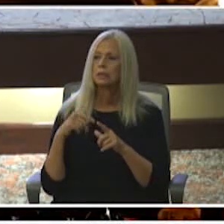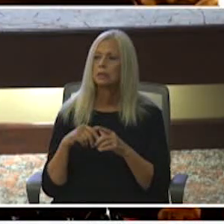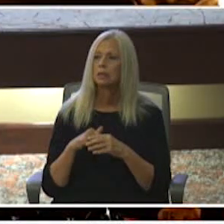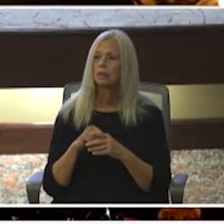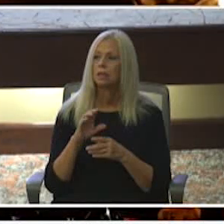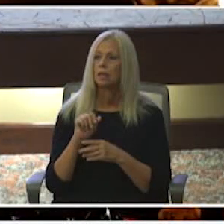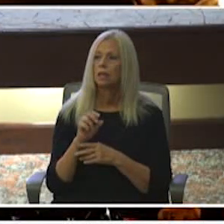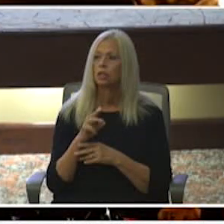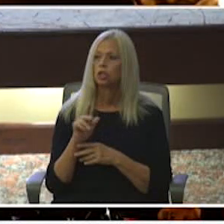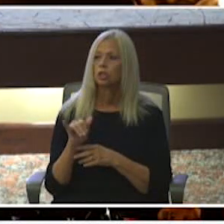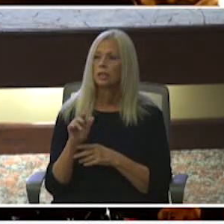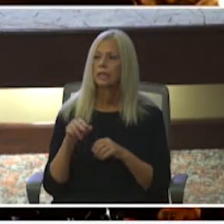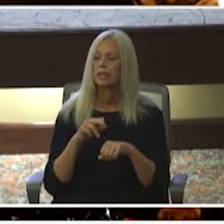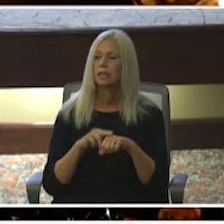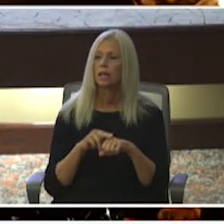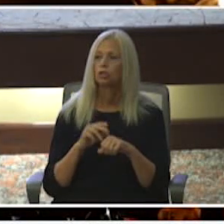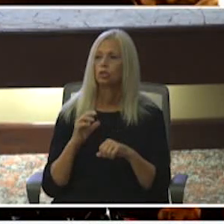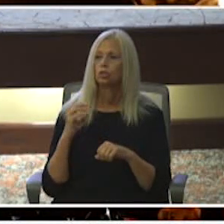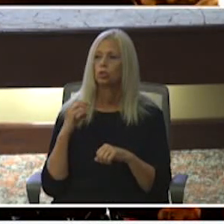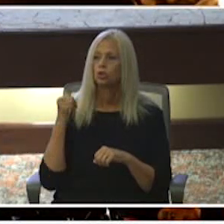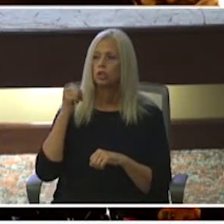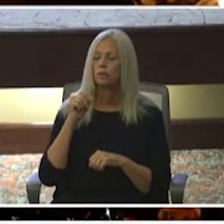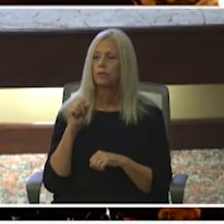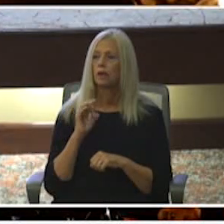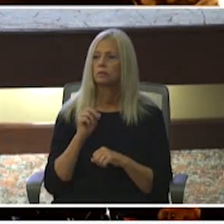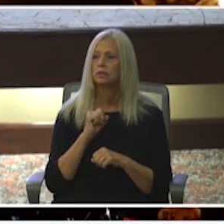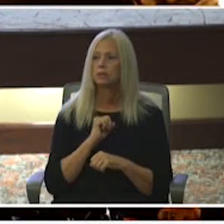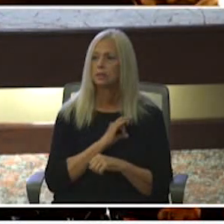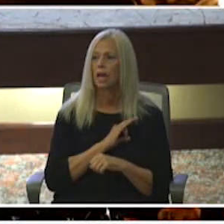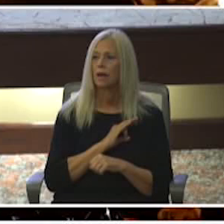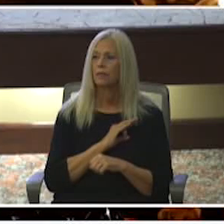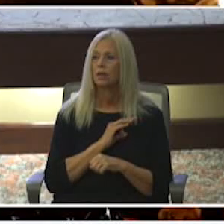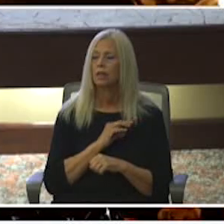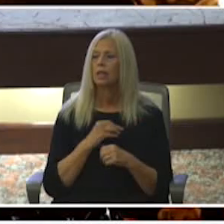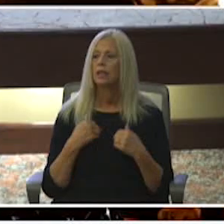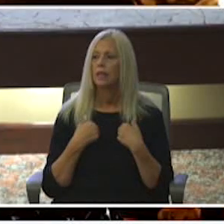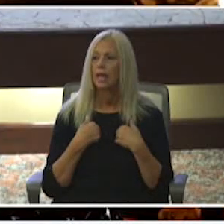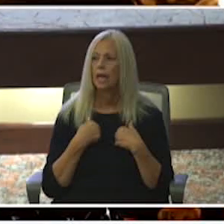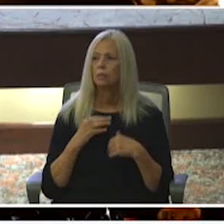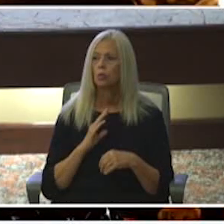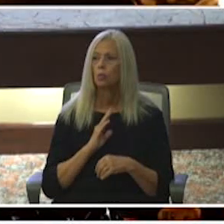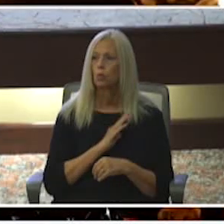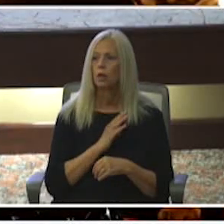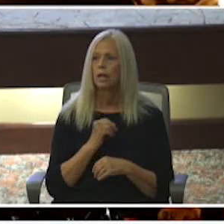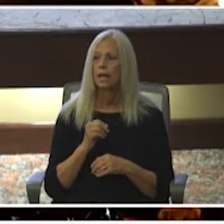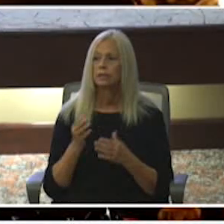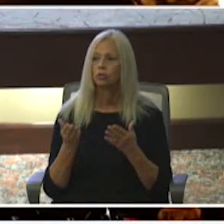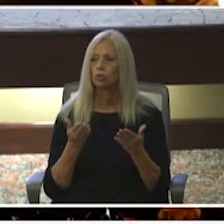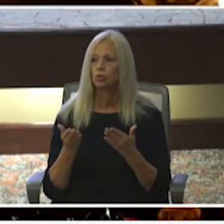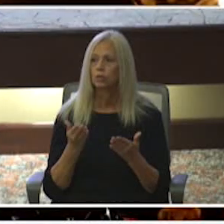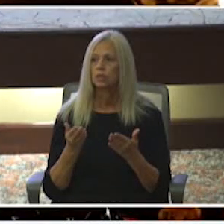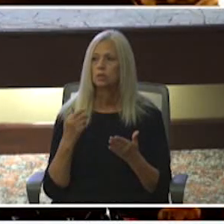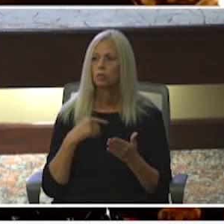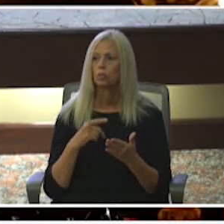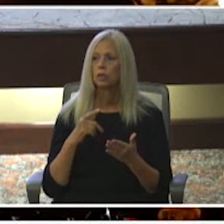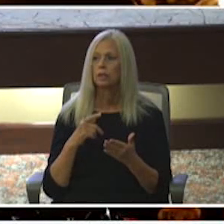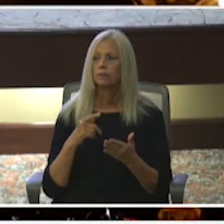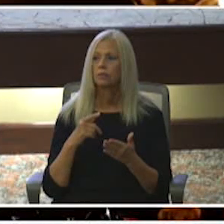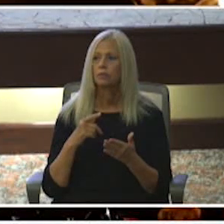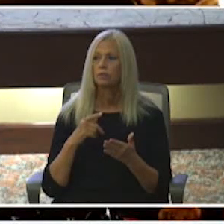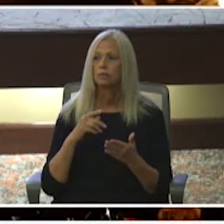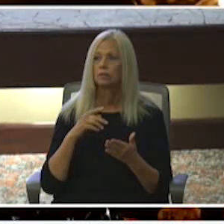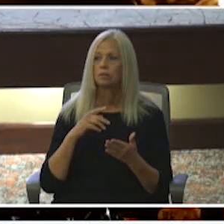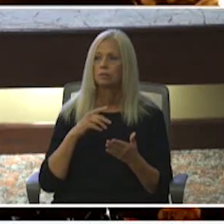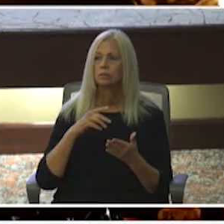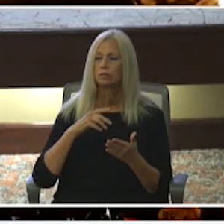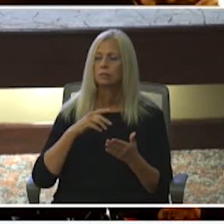Nystrom, Chief of Staff. I also serve on the Animal Welfare Board and work with our Animal Services Department. We haven't talked to the new replacement, but